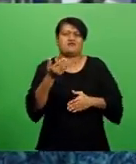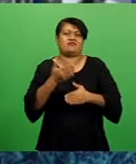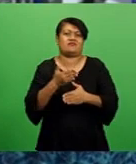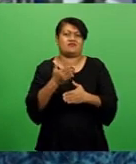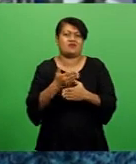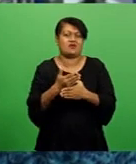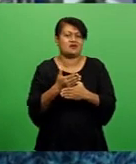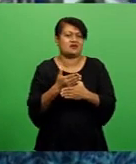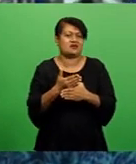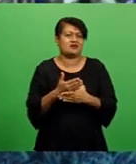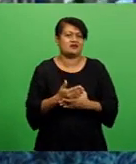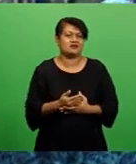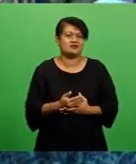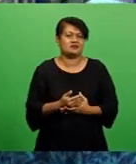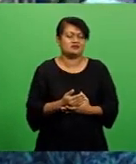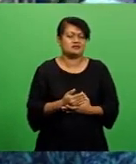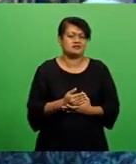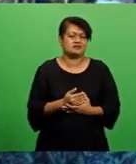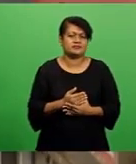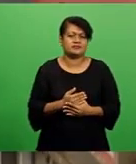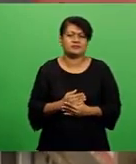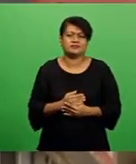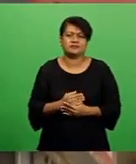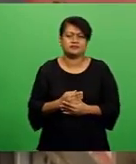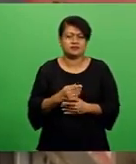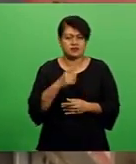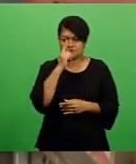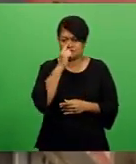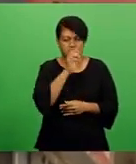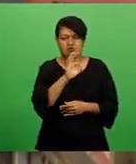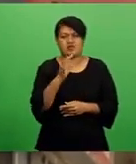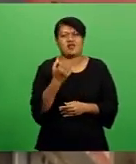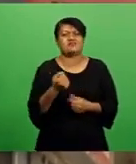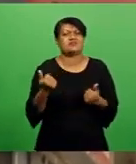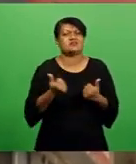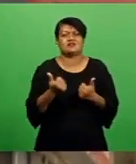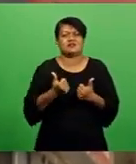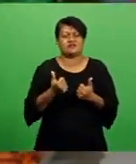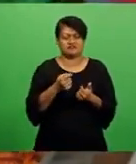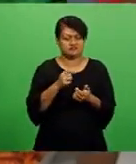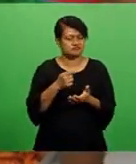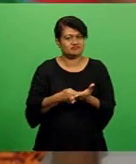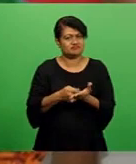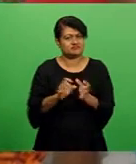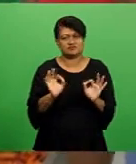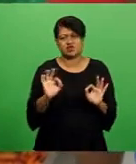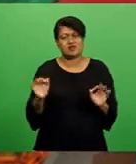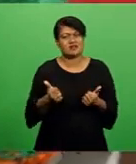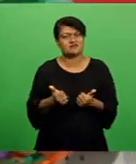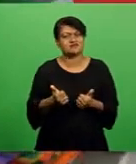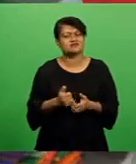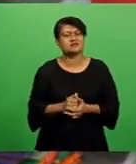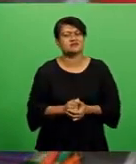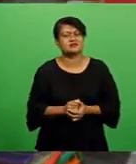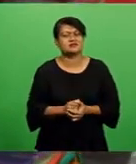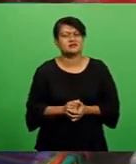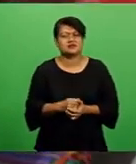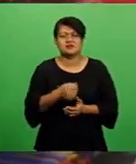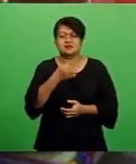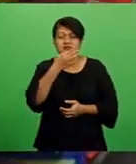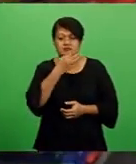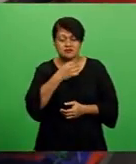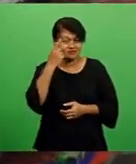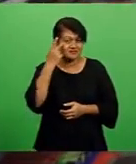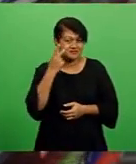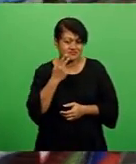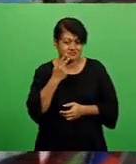Some people are just don't have enough money to buy the uniforms and other things. A few parents we spoke